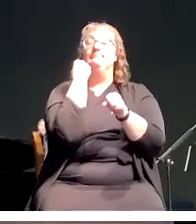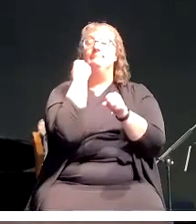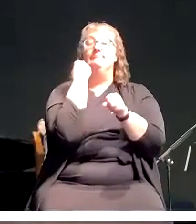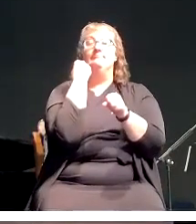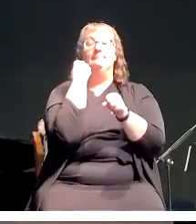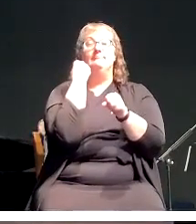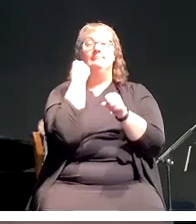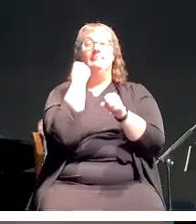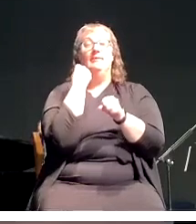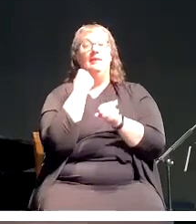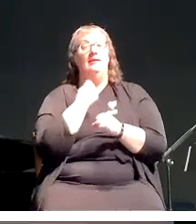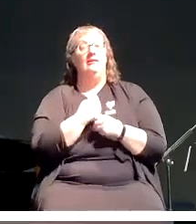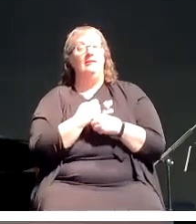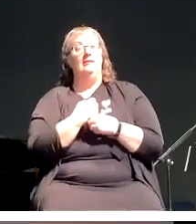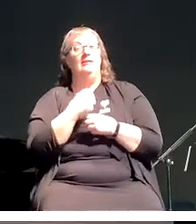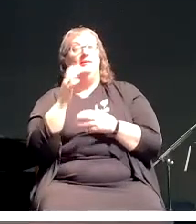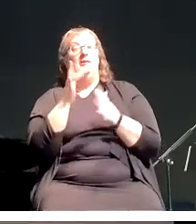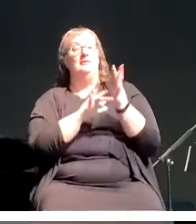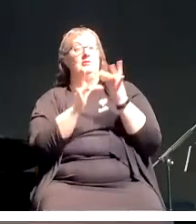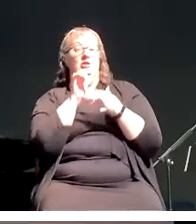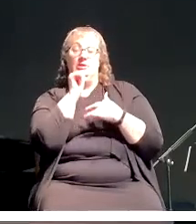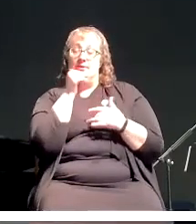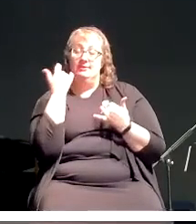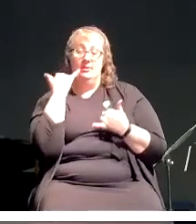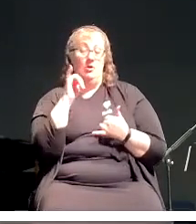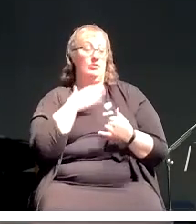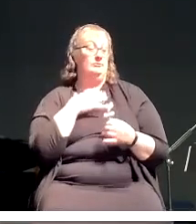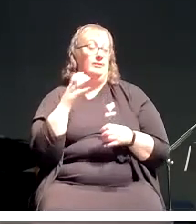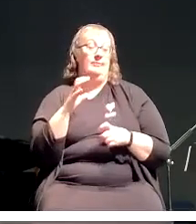And I can tell you that Jesus has not always been my champion.